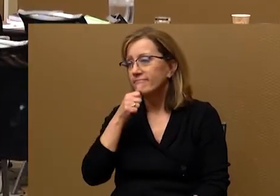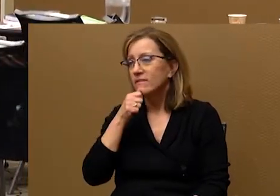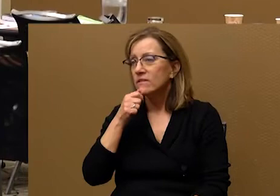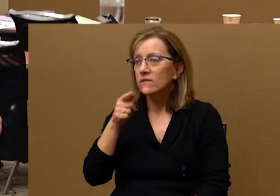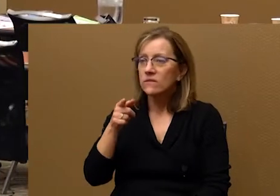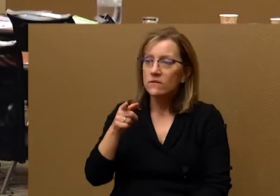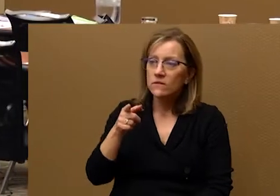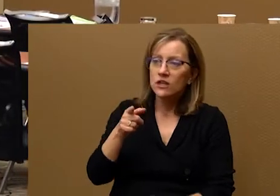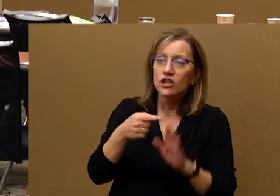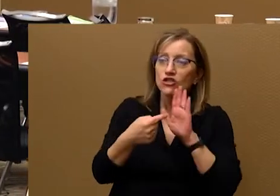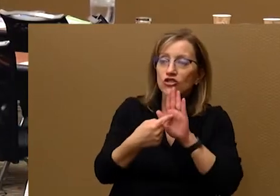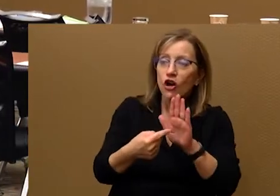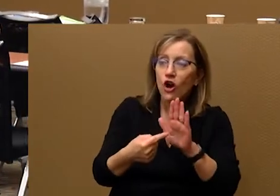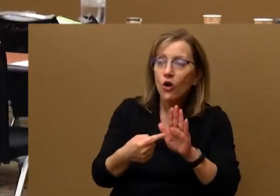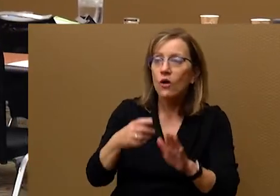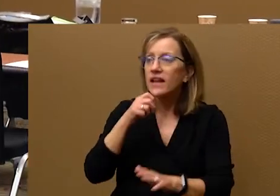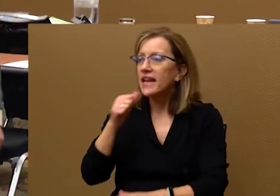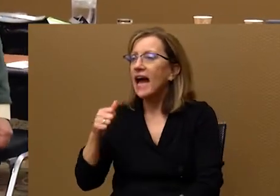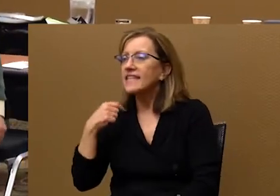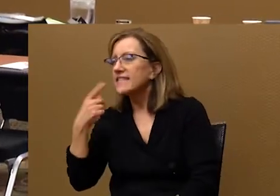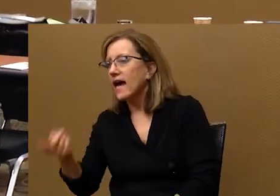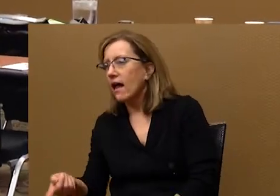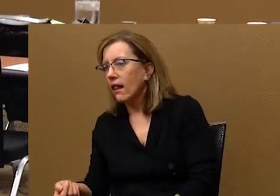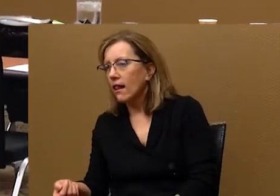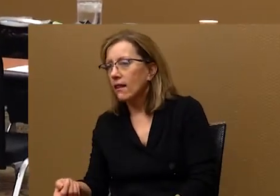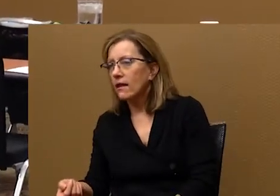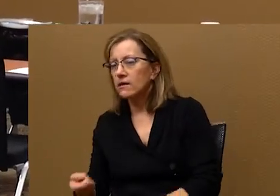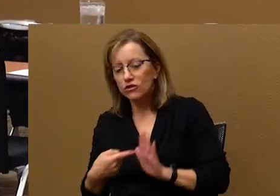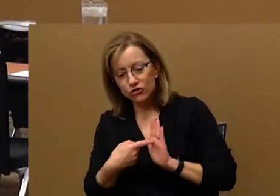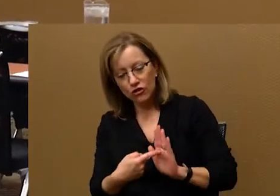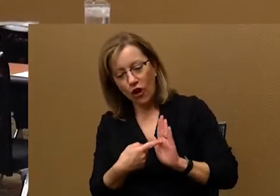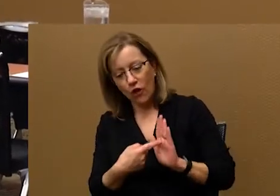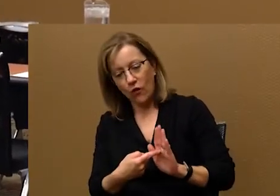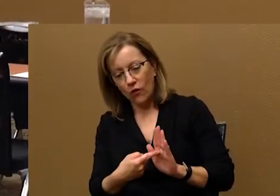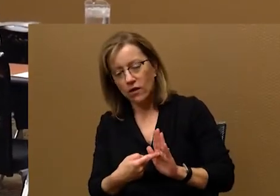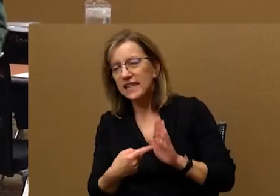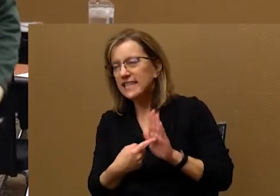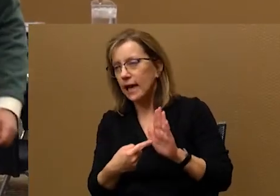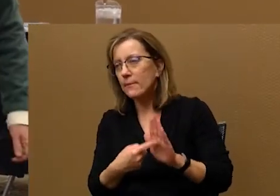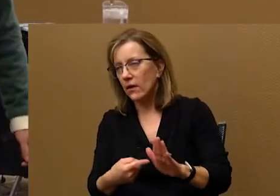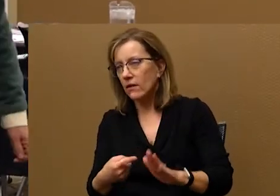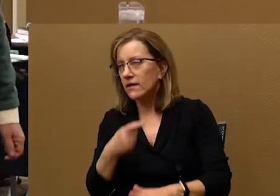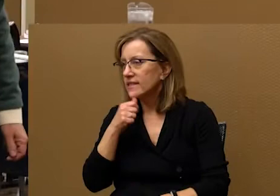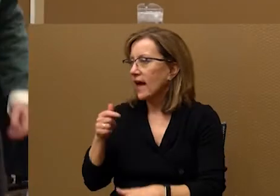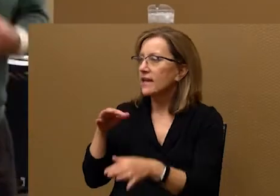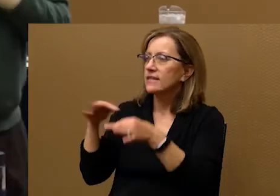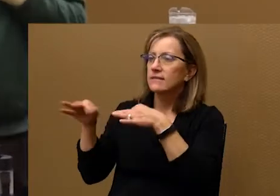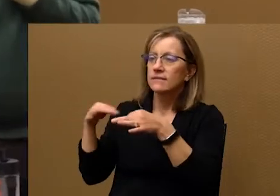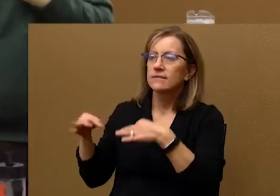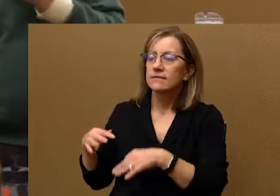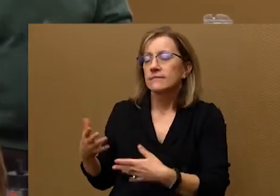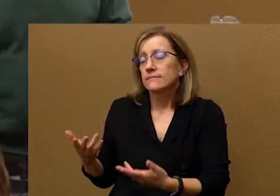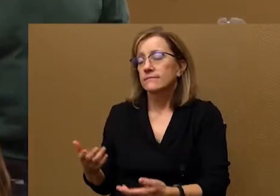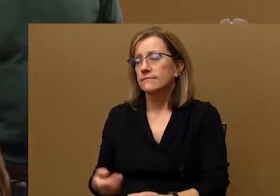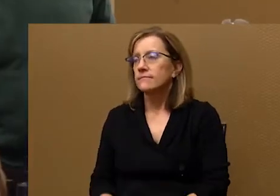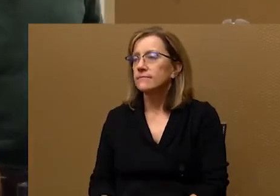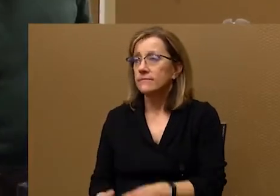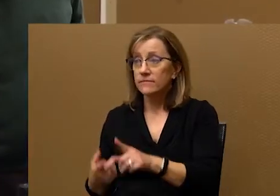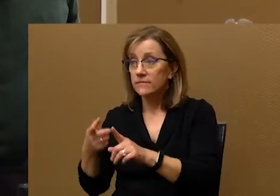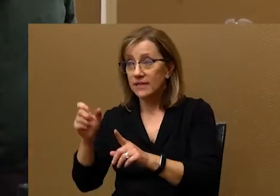Show, not tell. Show, not tell. Is this on? Can you elaborate? I know your voice is